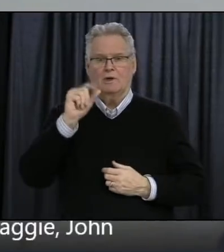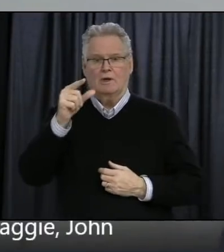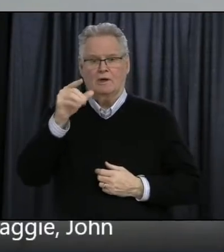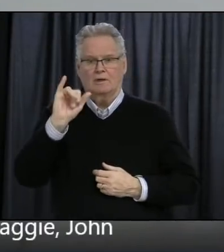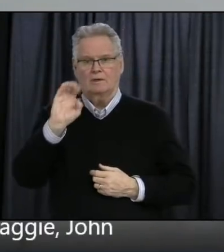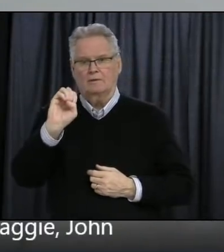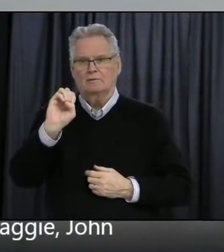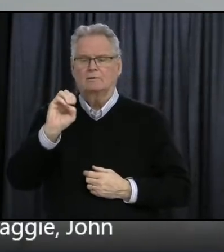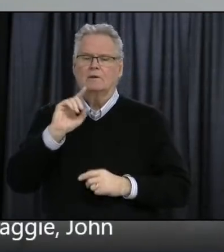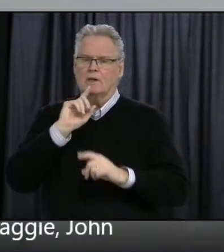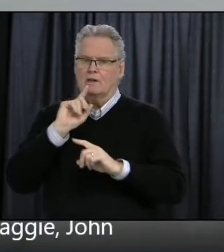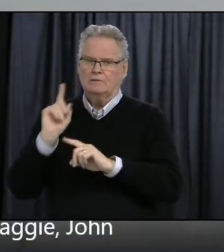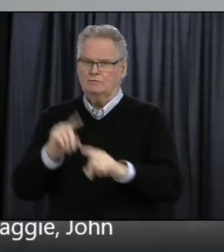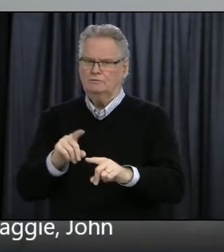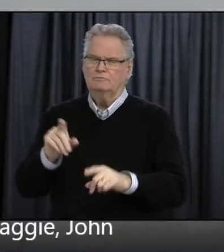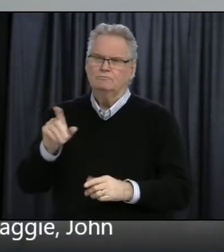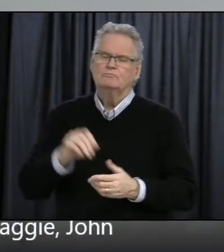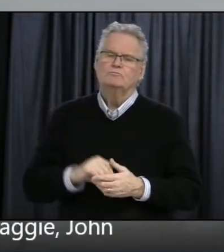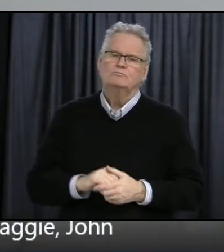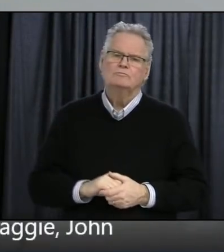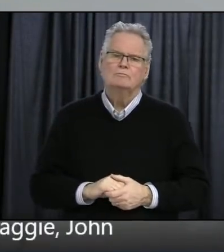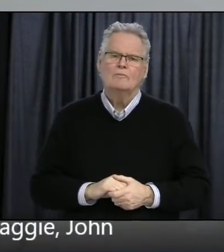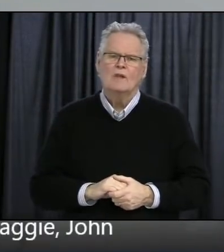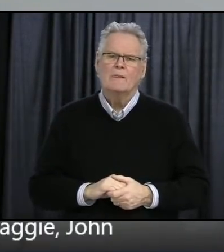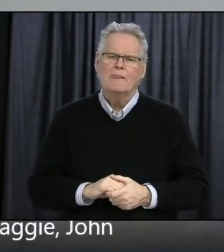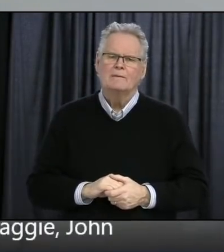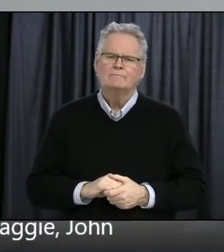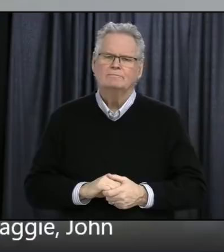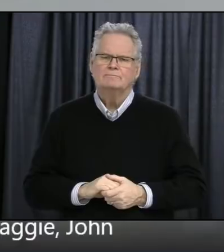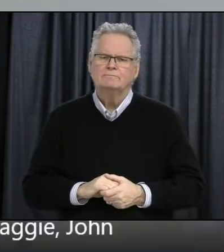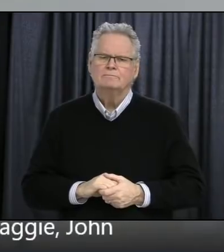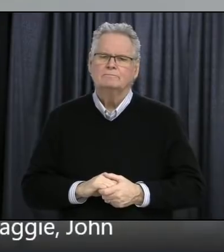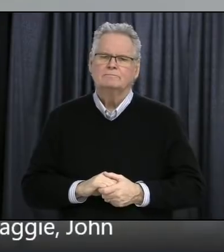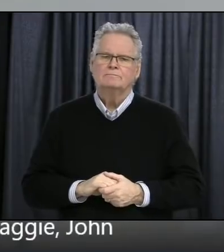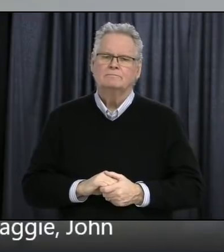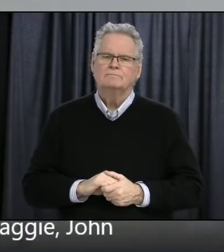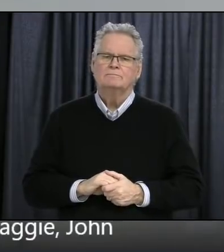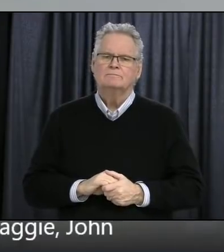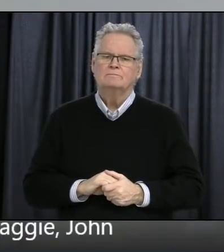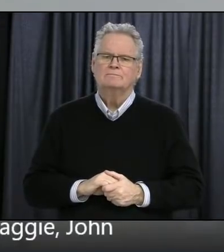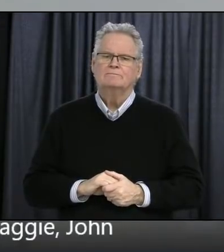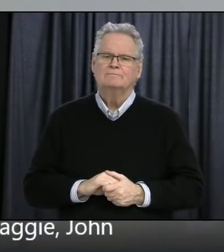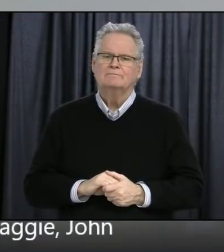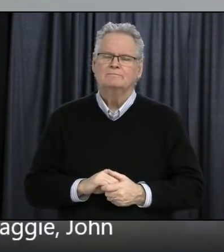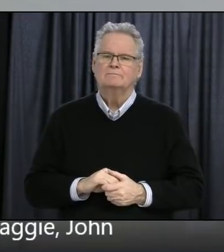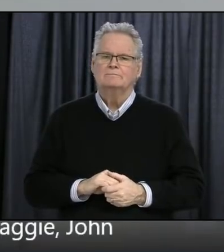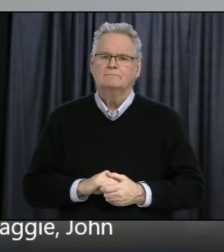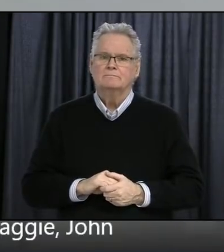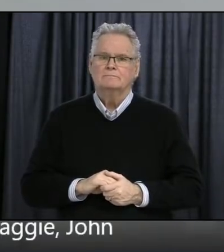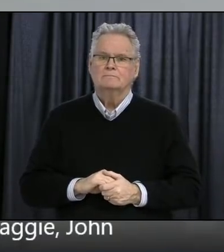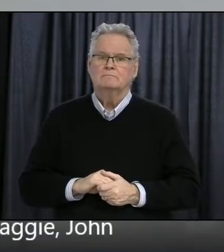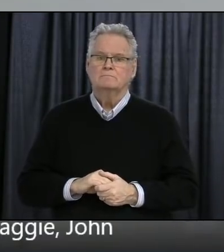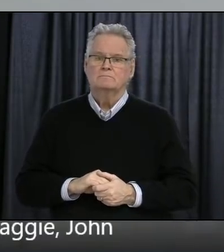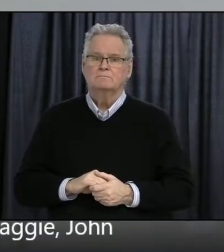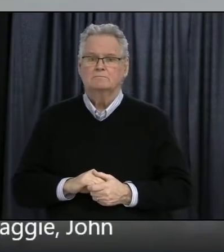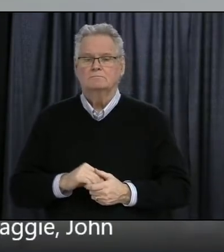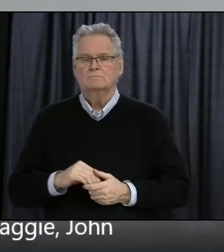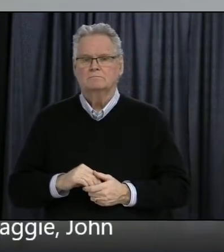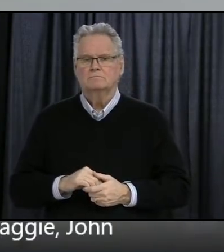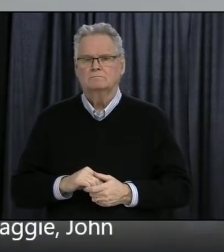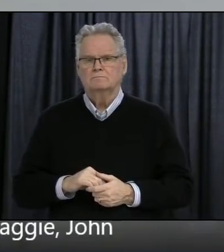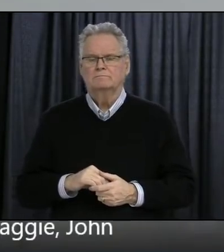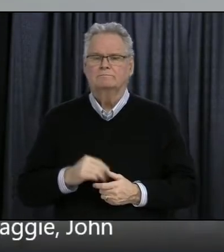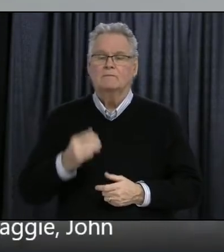Just getting myself technologically sorted off mute here. The daily doses do fluctuate. I don't have